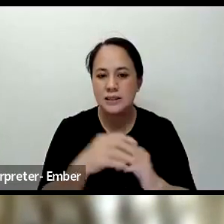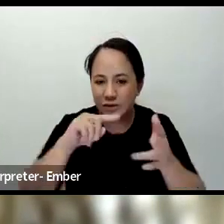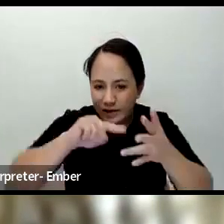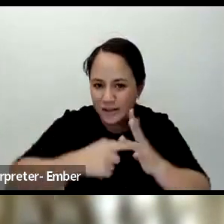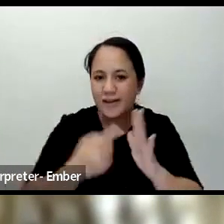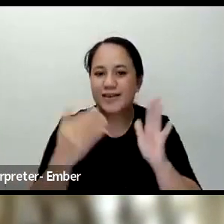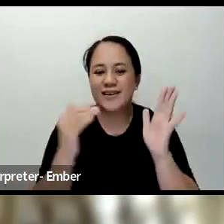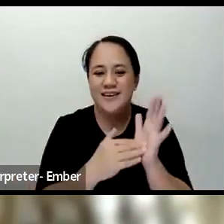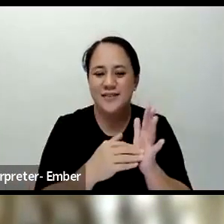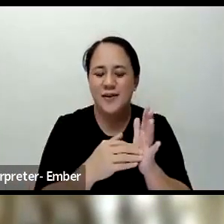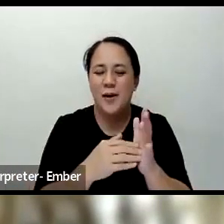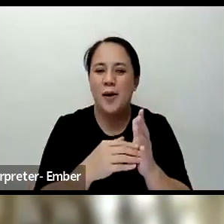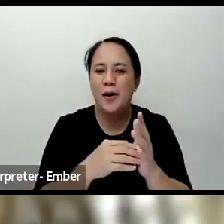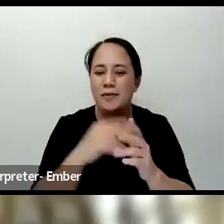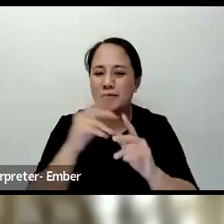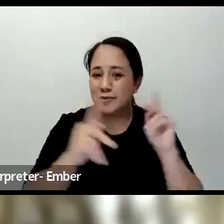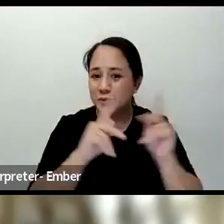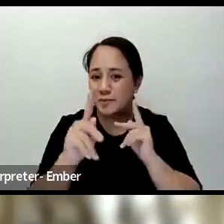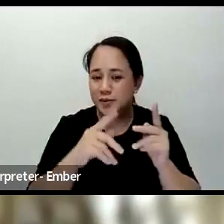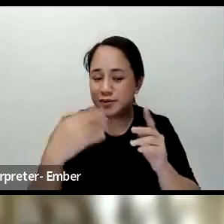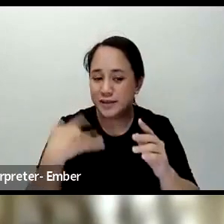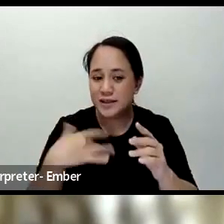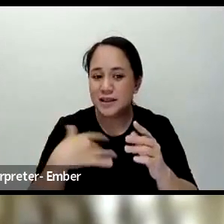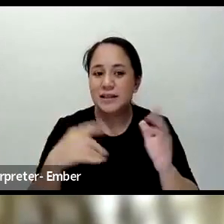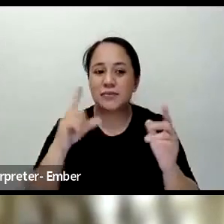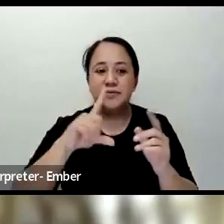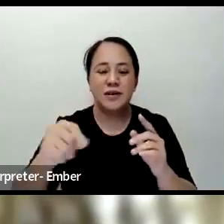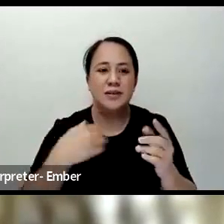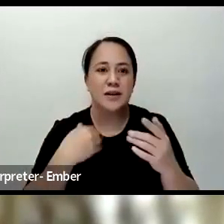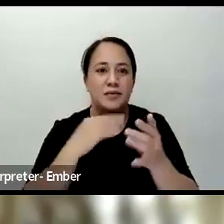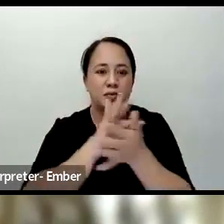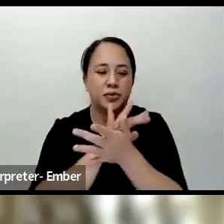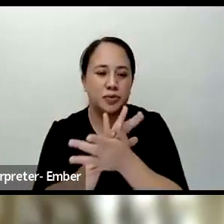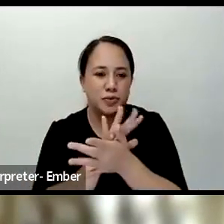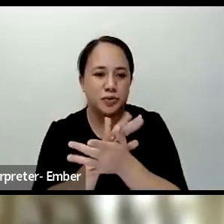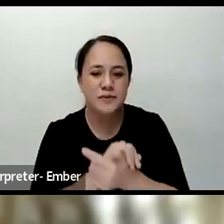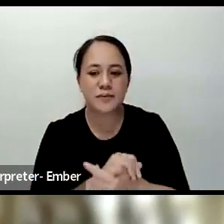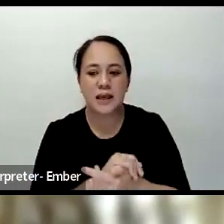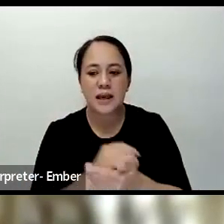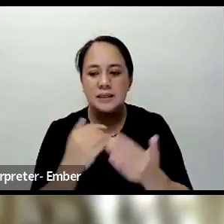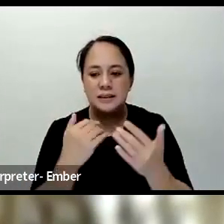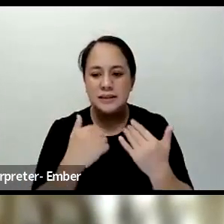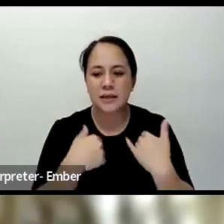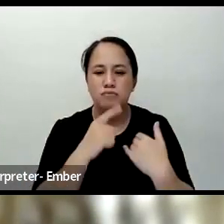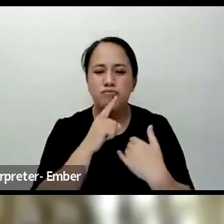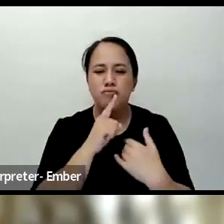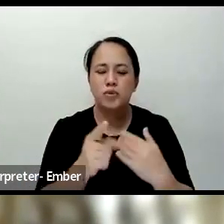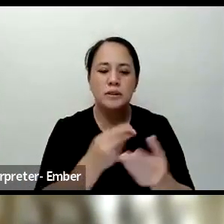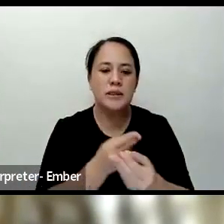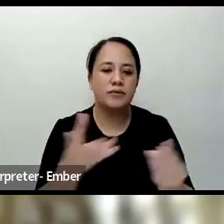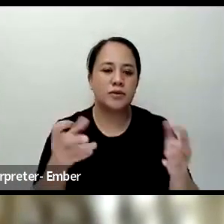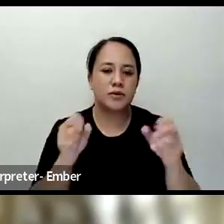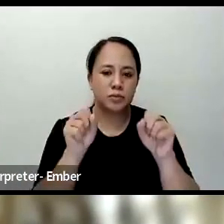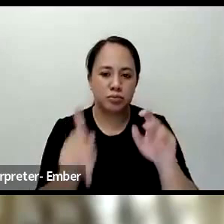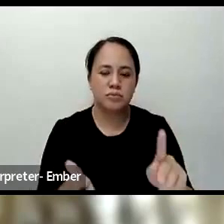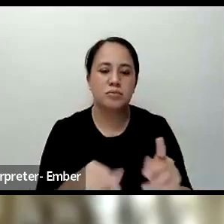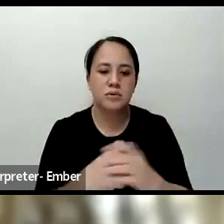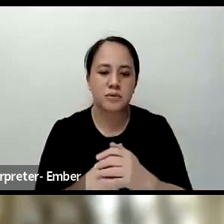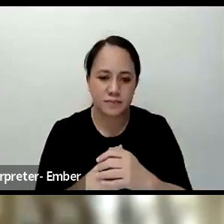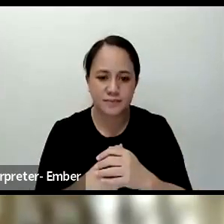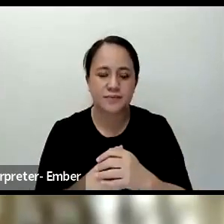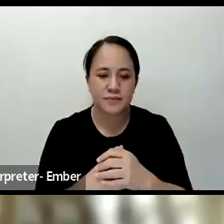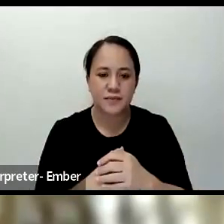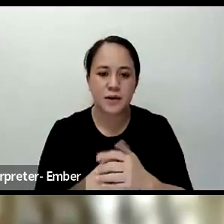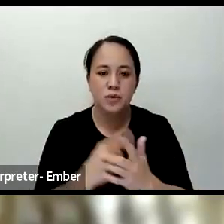demographic trend. Suddenly, there's this COVID-19 pandemic that really gave us this opportunity to, you